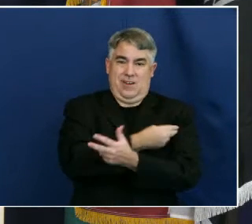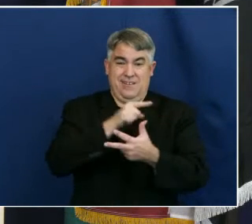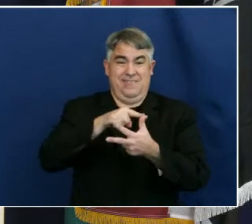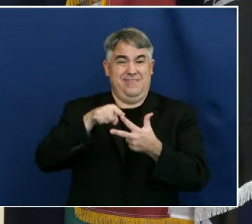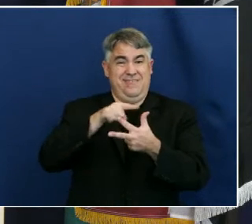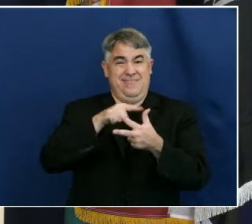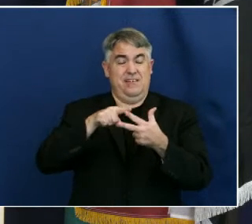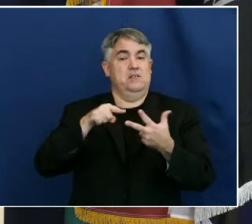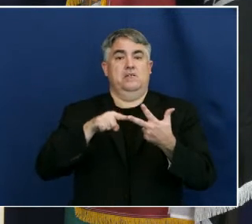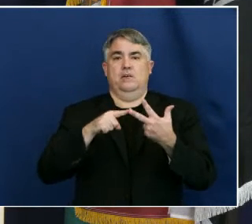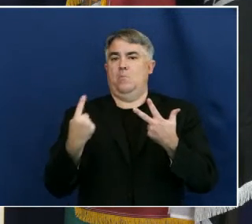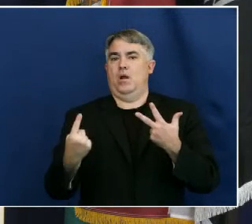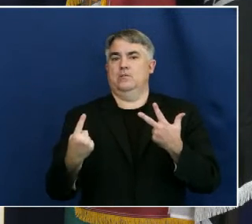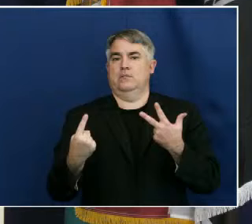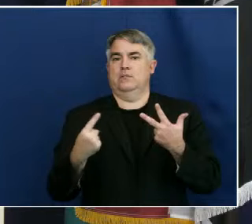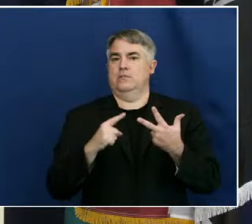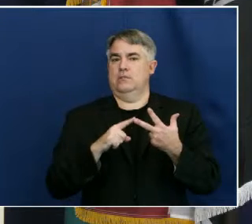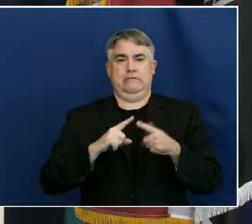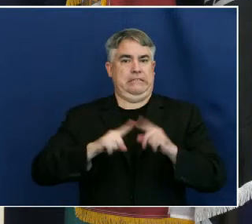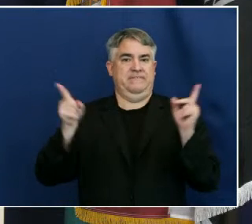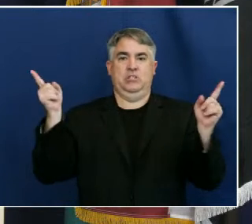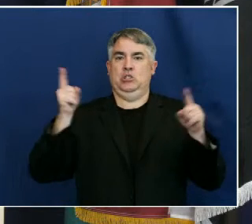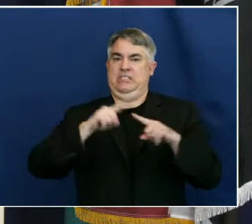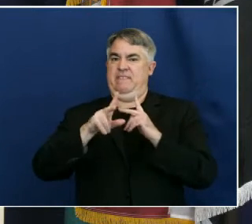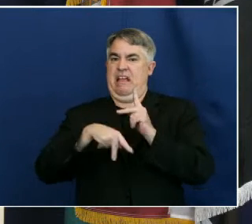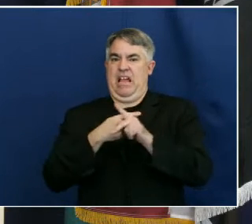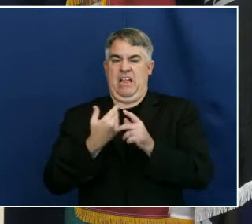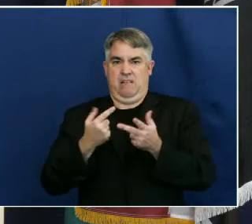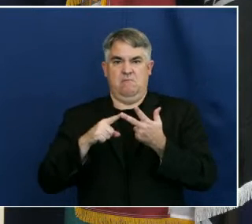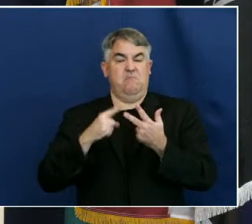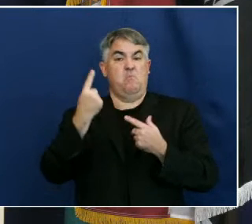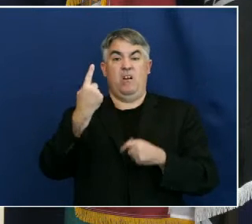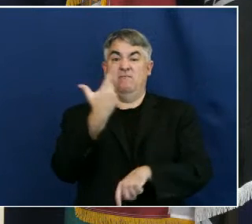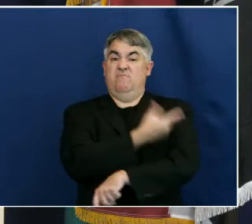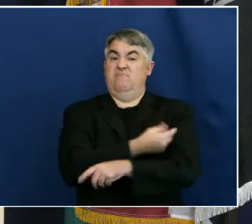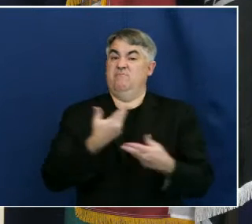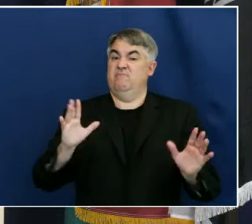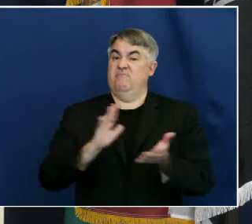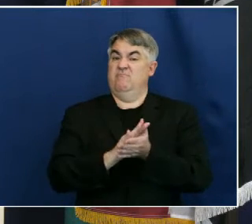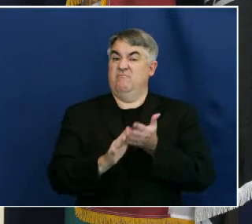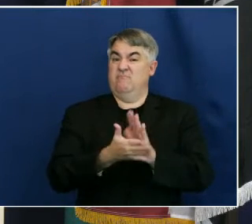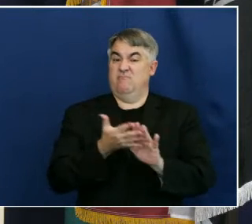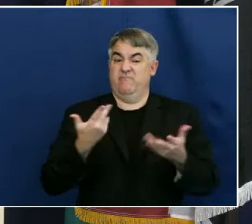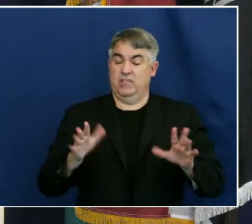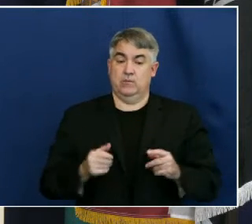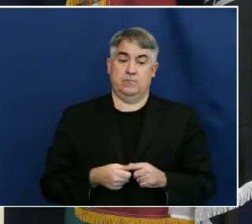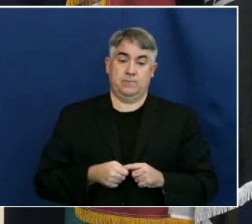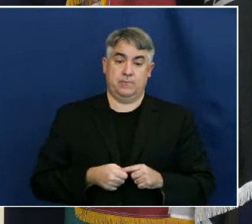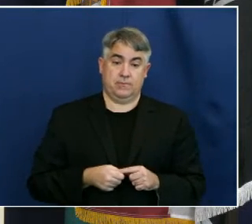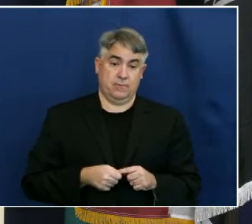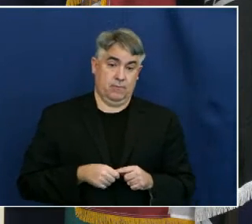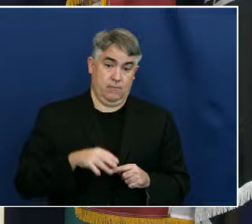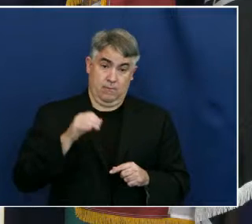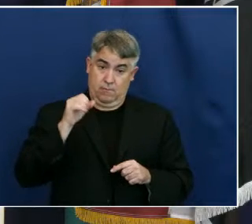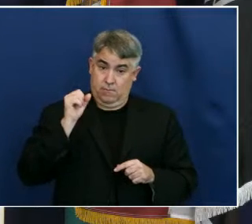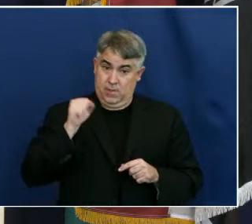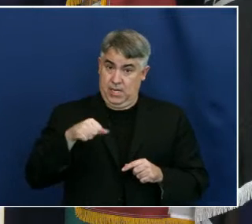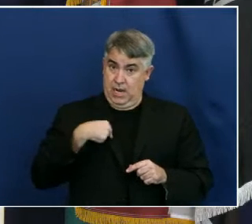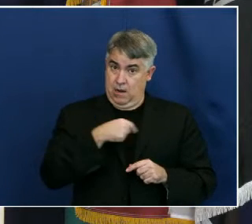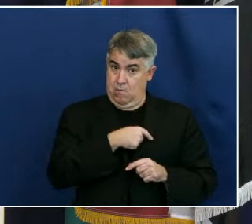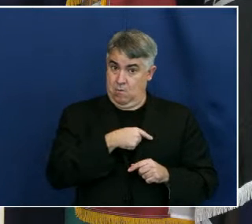think there will become a little bit of ease that happens. To answer your question specifically about a 3-week look ahead, we do not presently receive a 3-week look